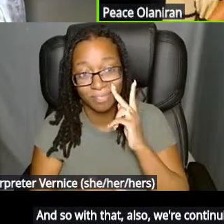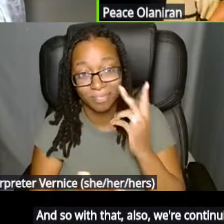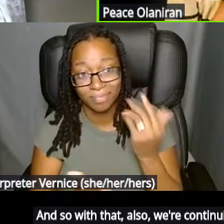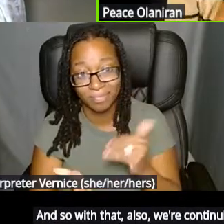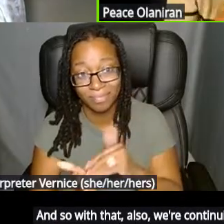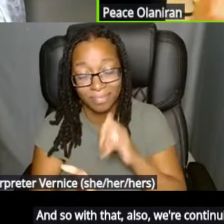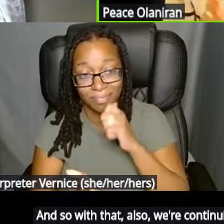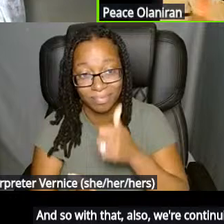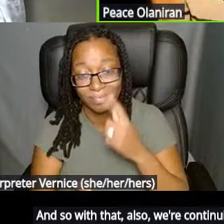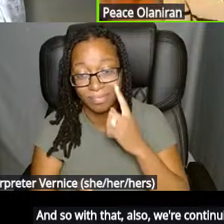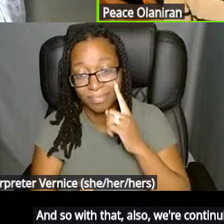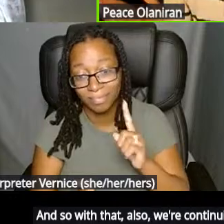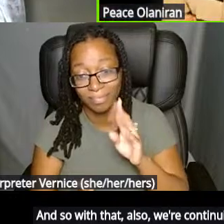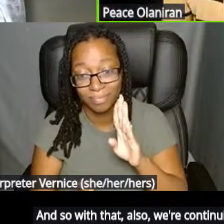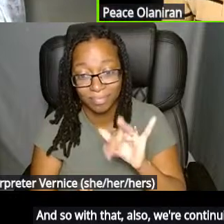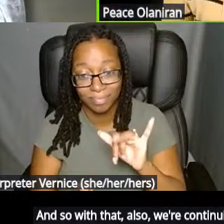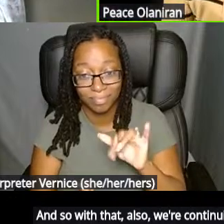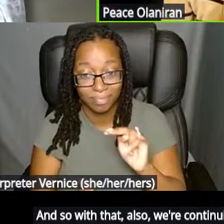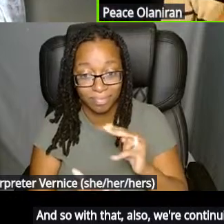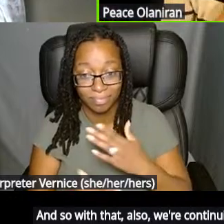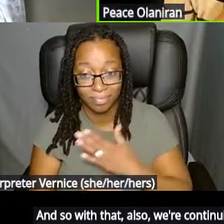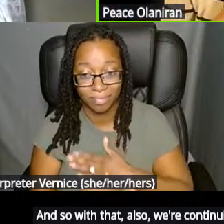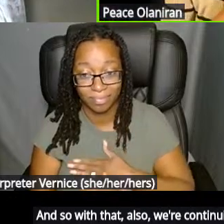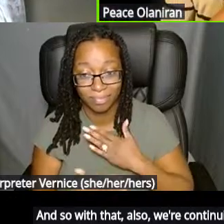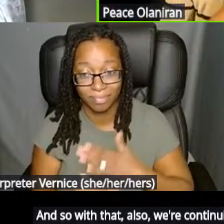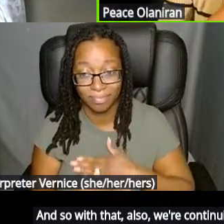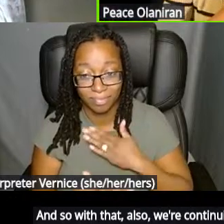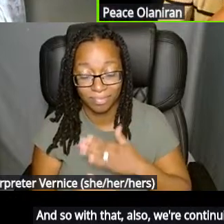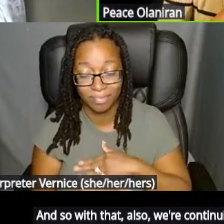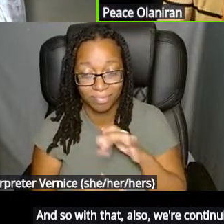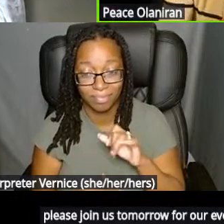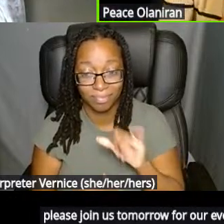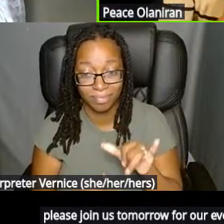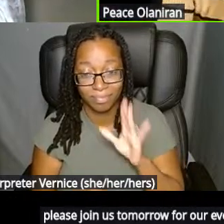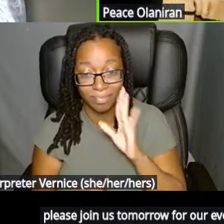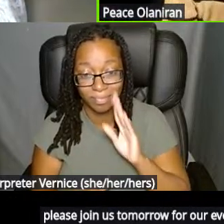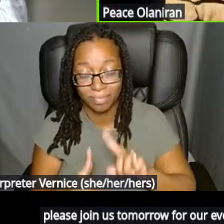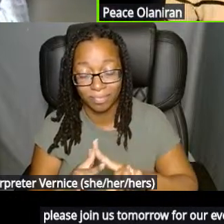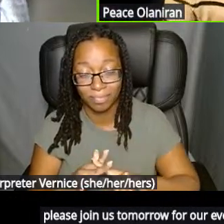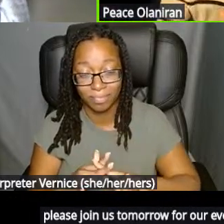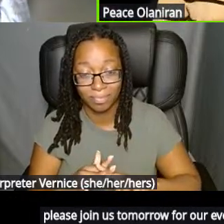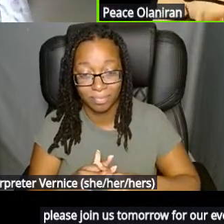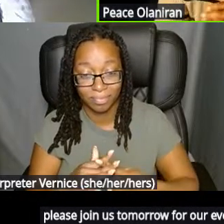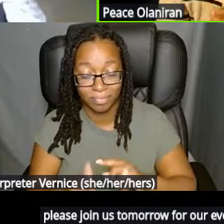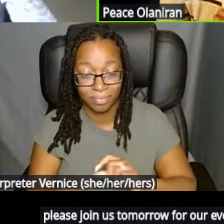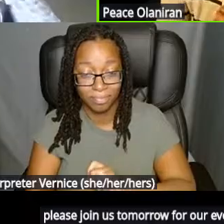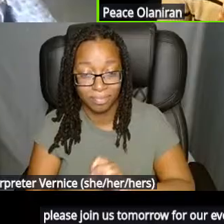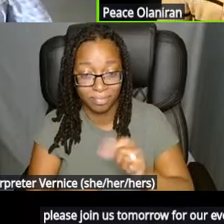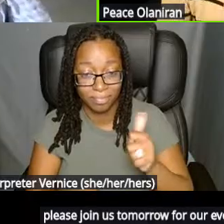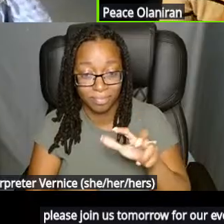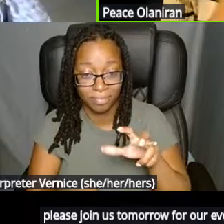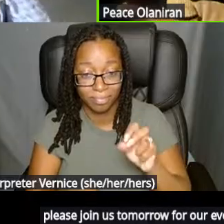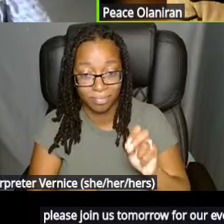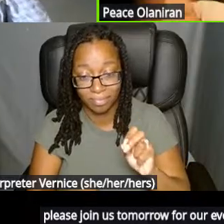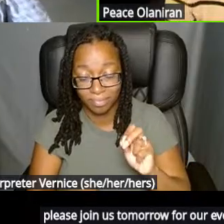our event, Black in Neuro Joy. And that will be occurring at 10:30 a.m. Pacific Standard